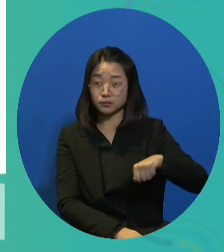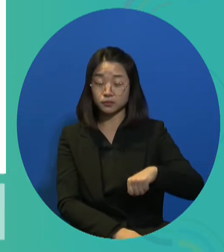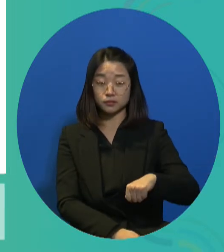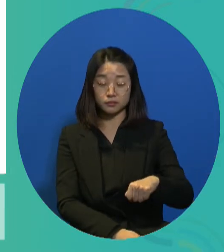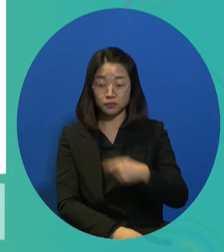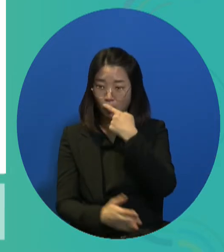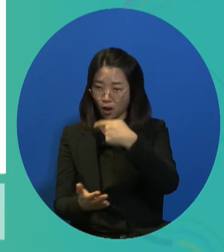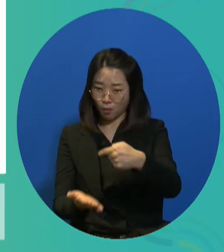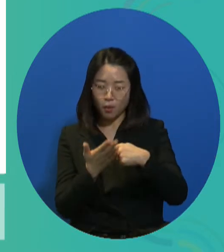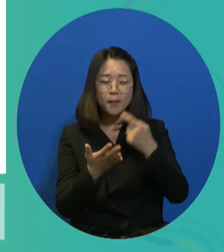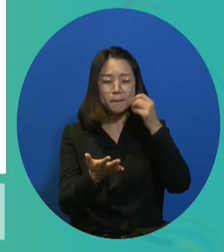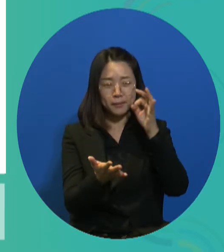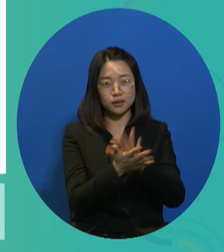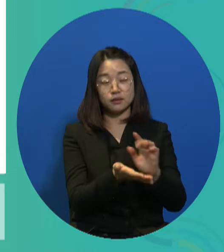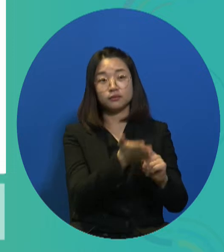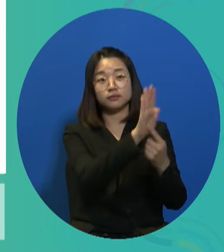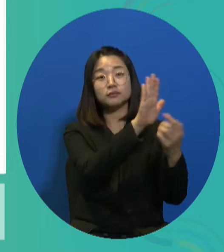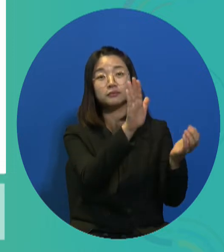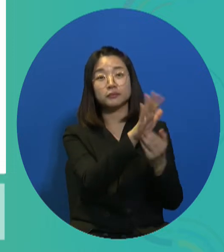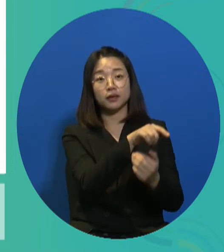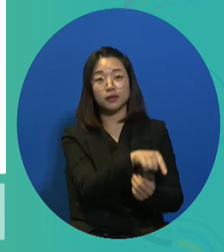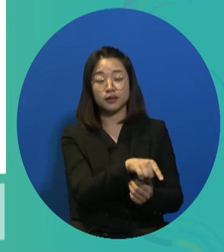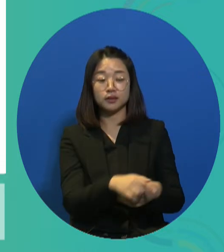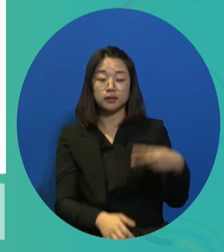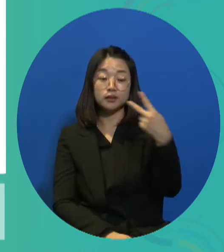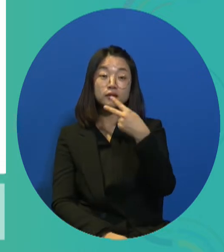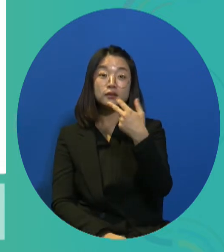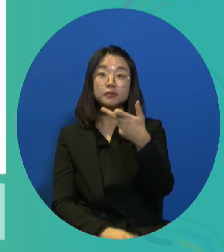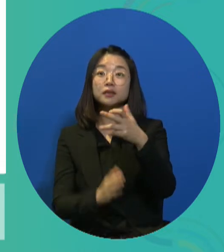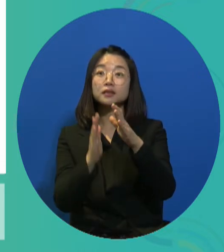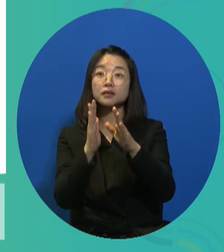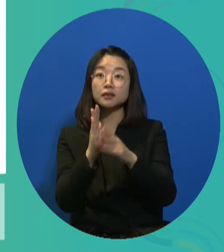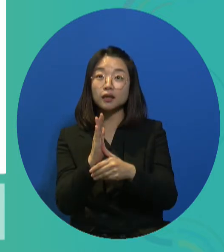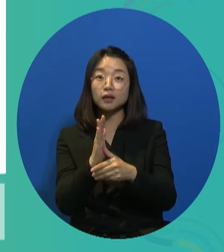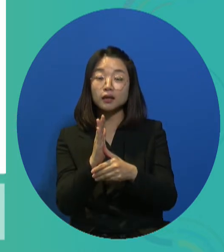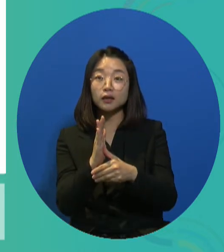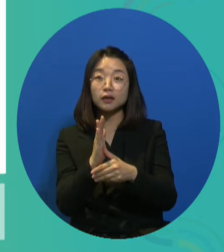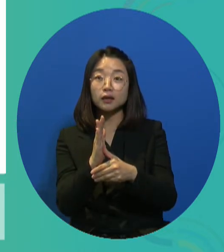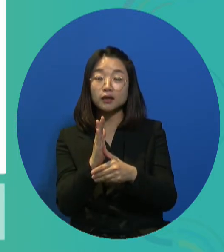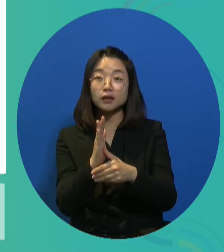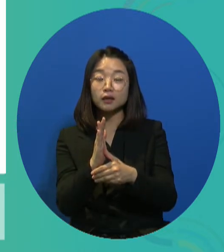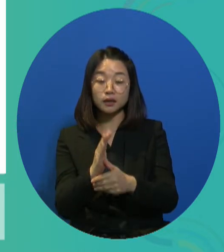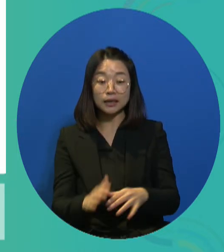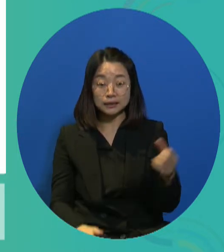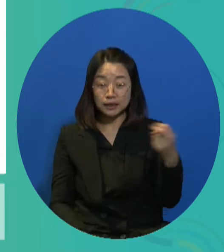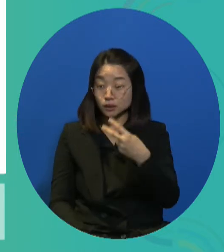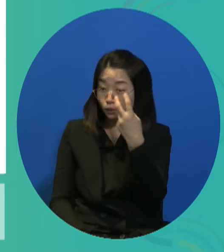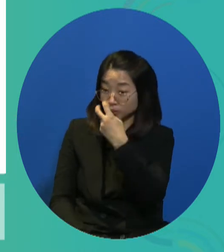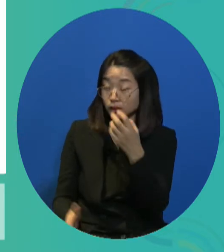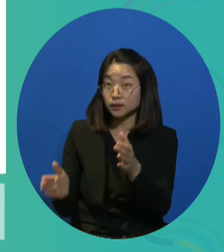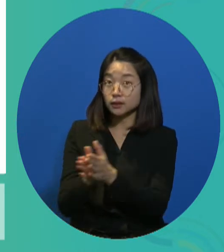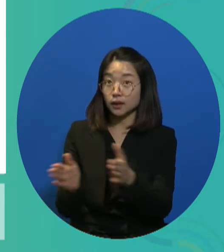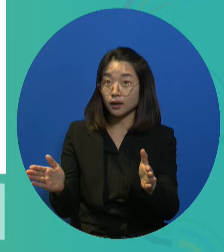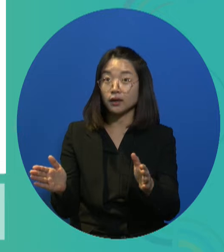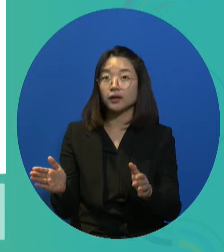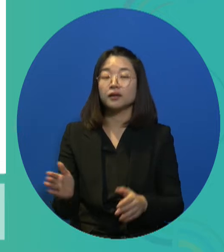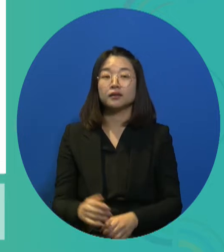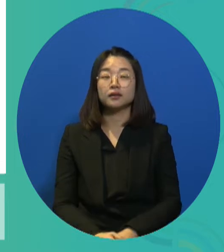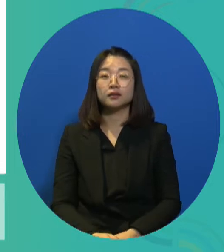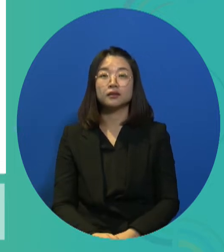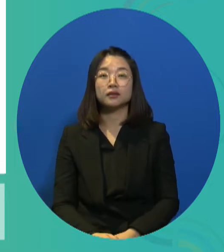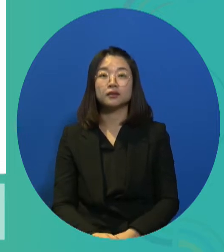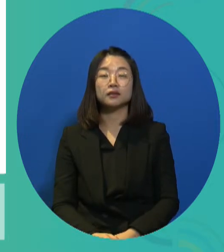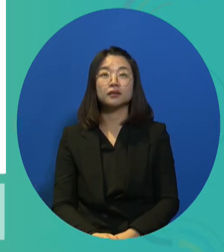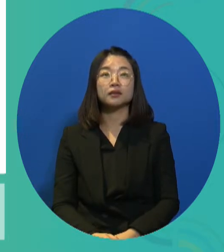the routine examination, which had been delayed. Our first examination under the CRDP had been delayed because